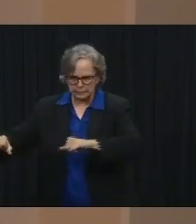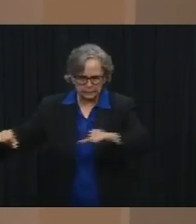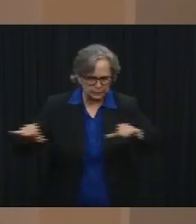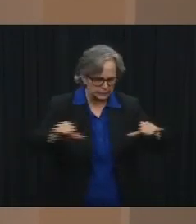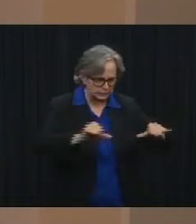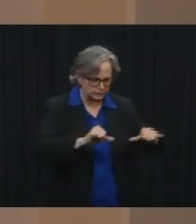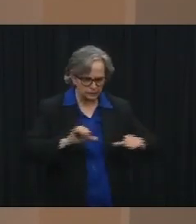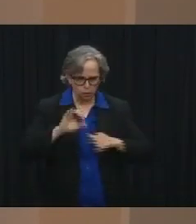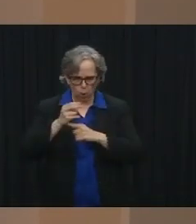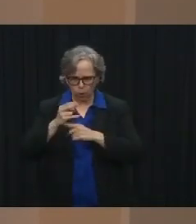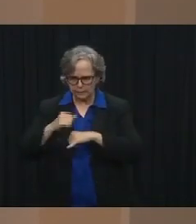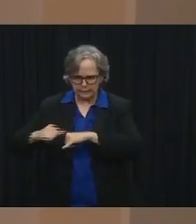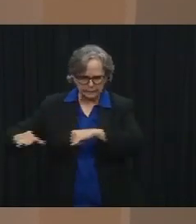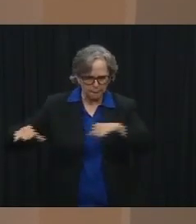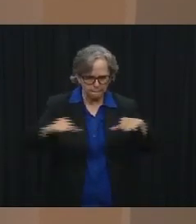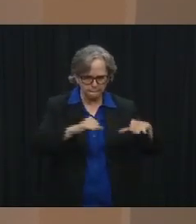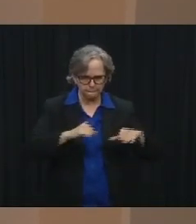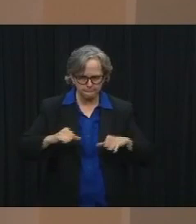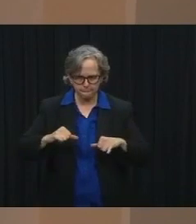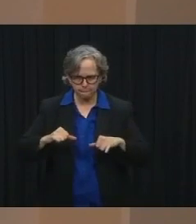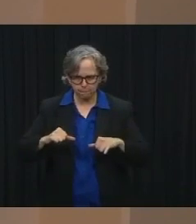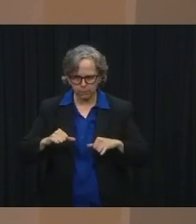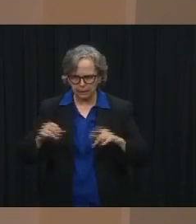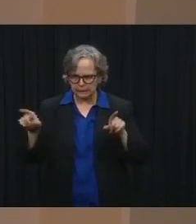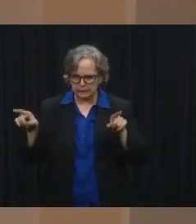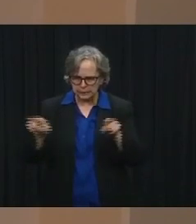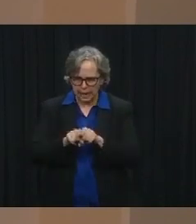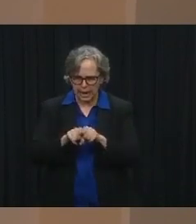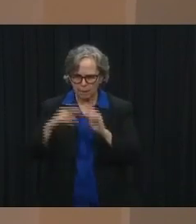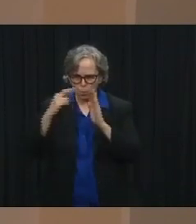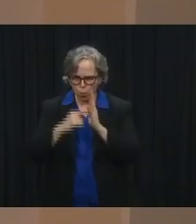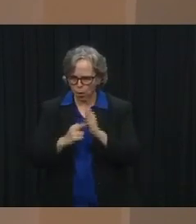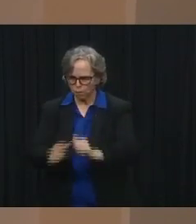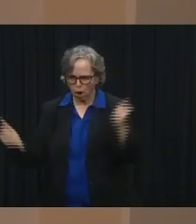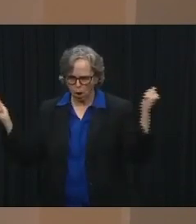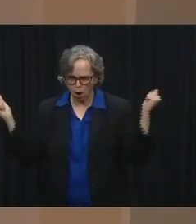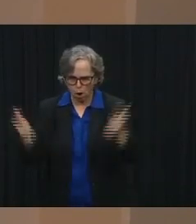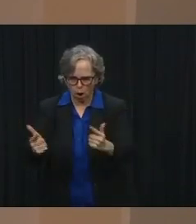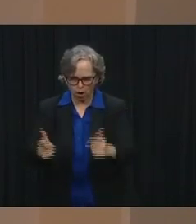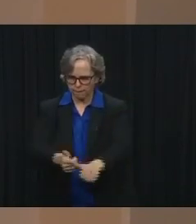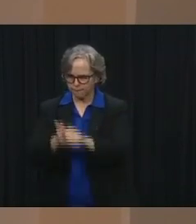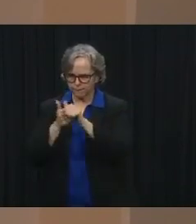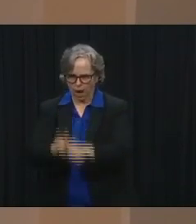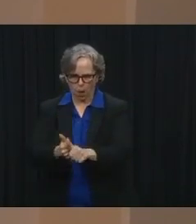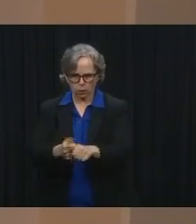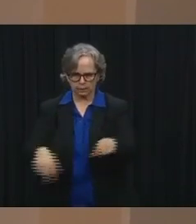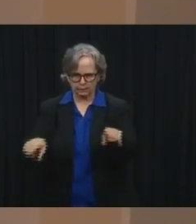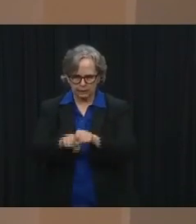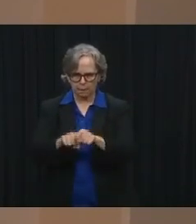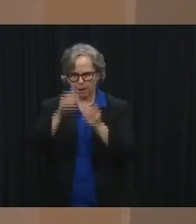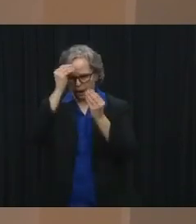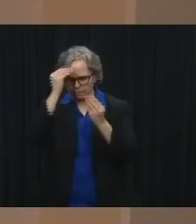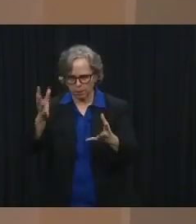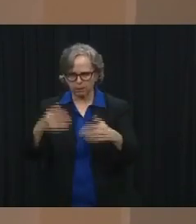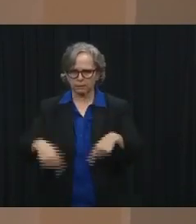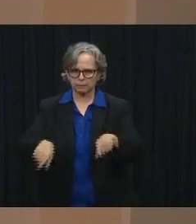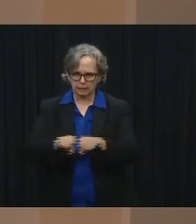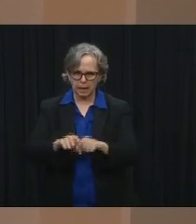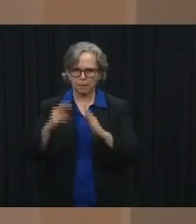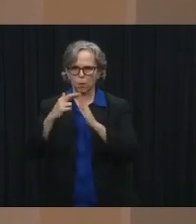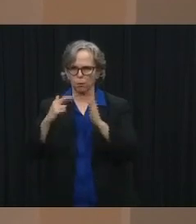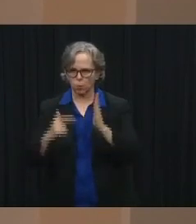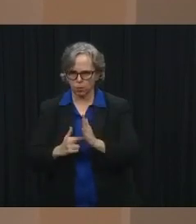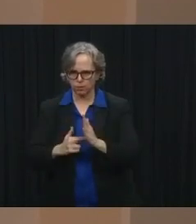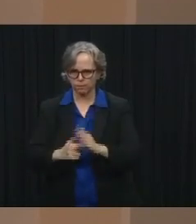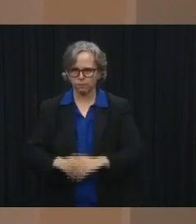we're enforcing the rules and asking people to comply. So once again, I want to emphasize,